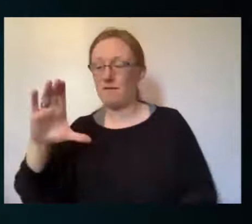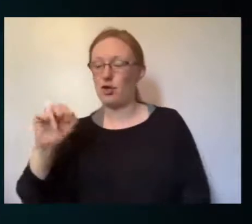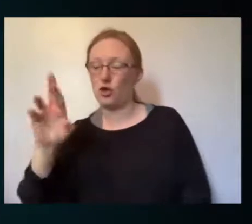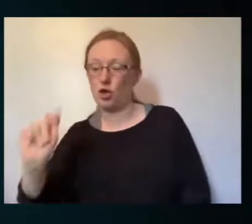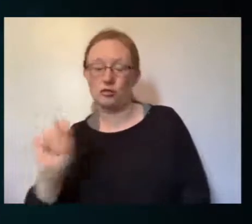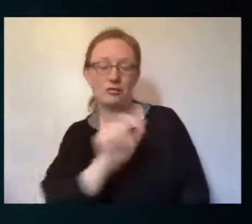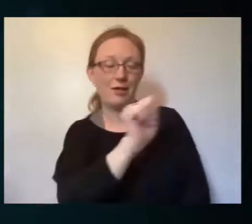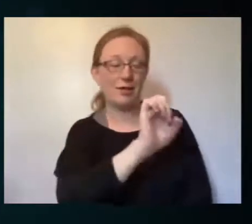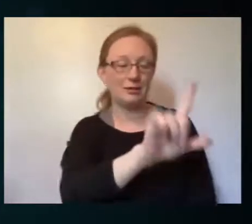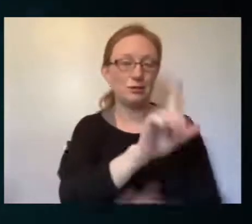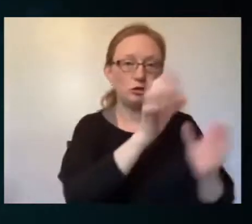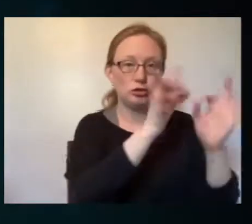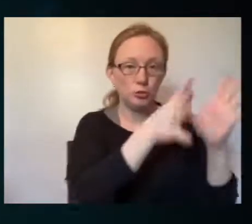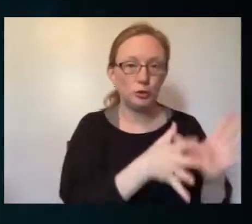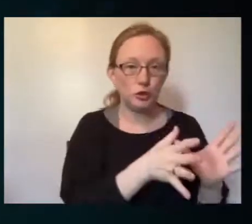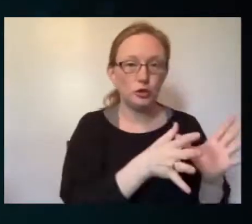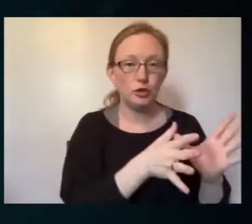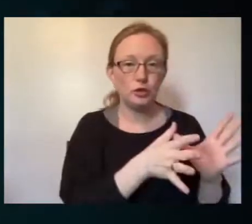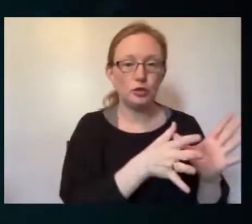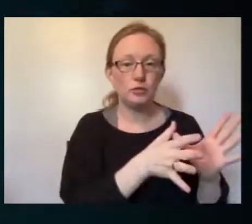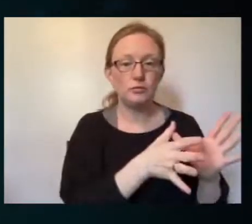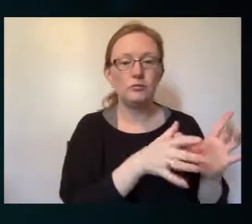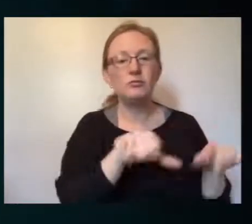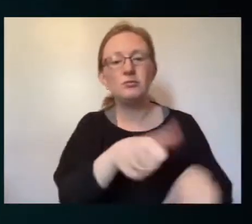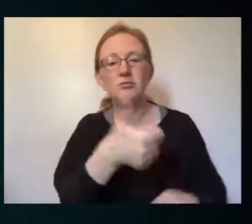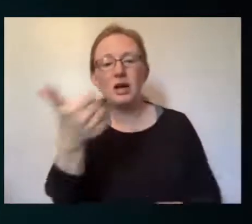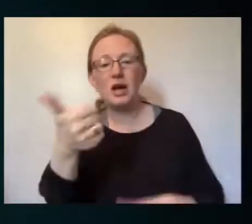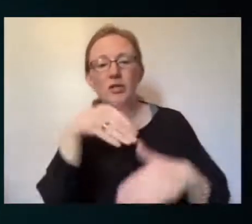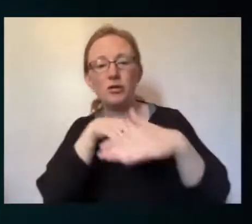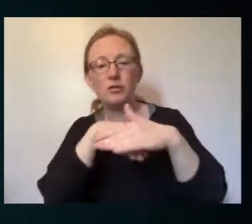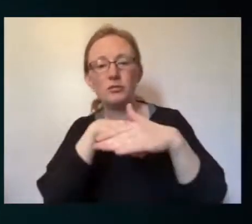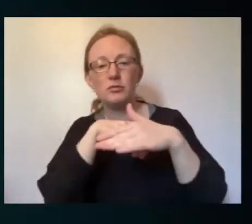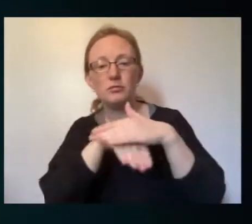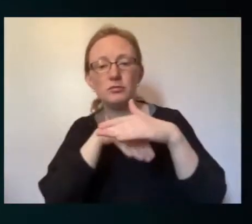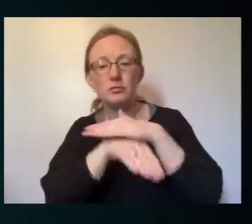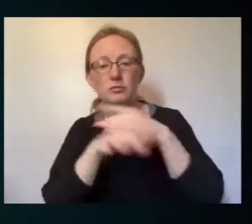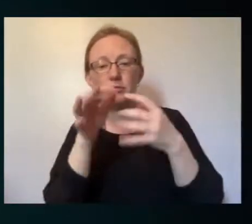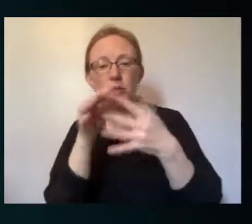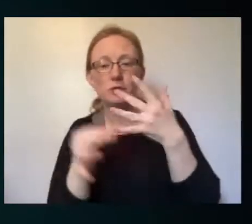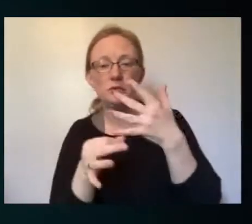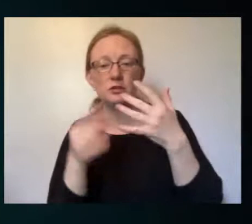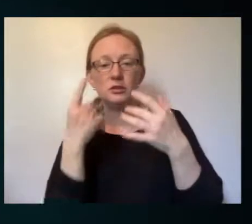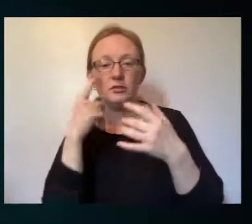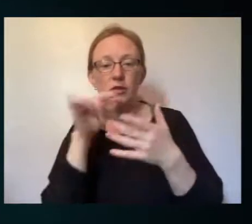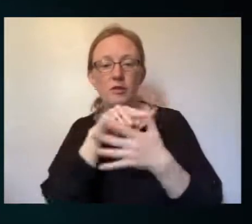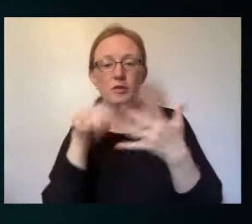ASL interpreter. We have additional accessibility options that'll be available for the video afterward.